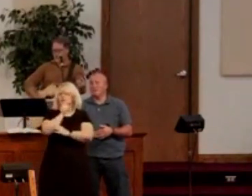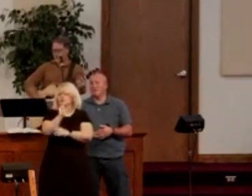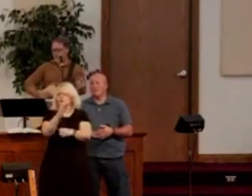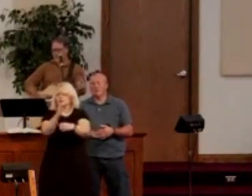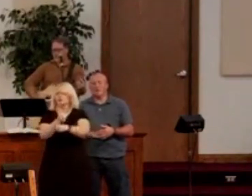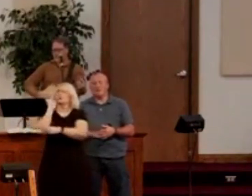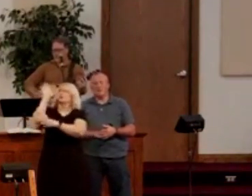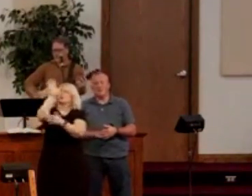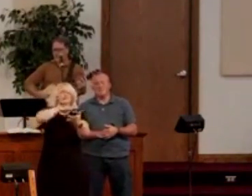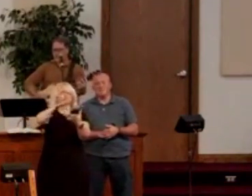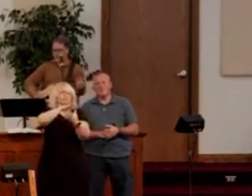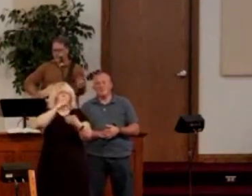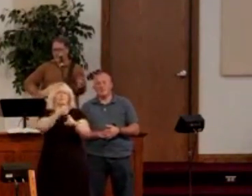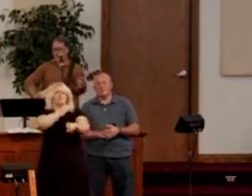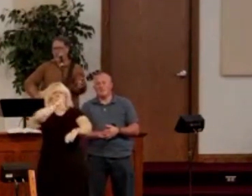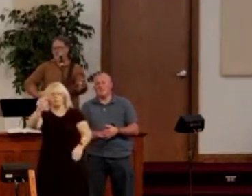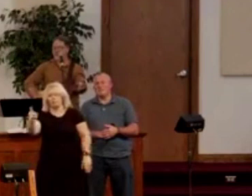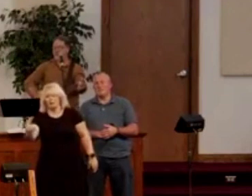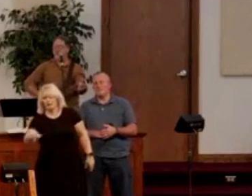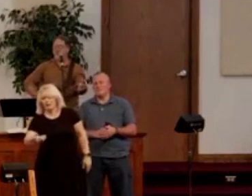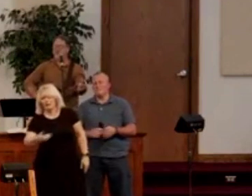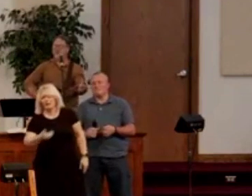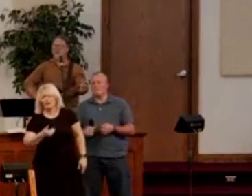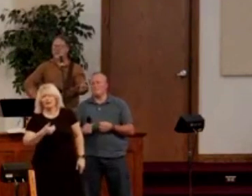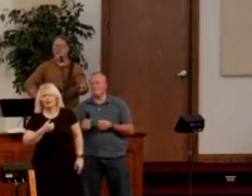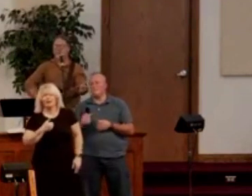spirit from me.